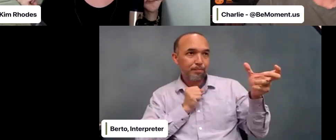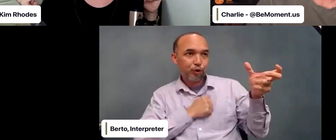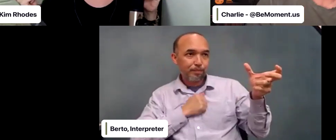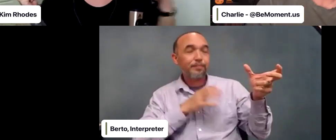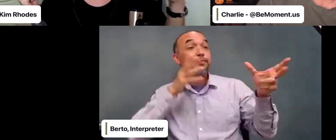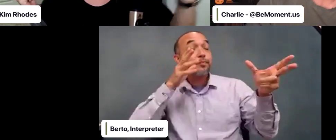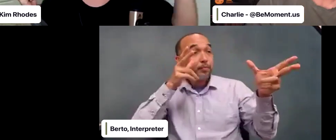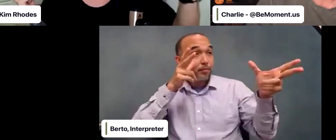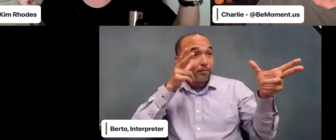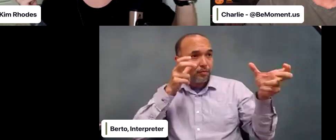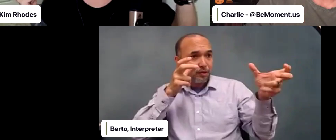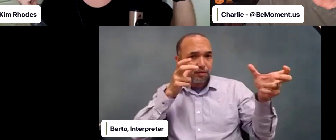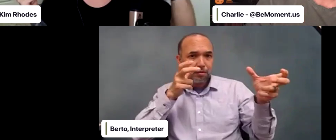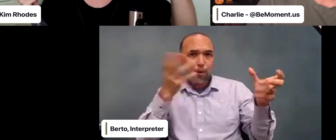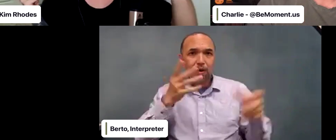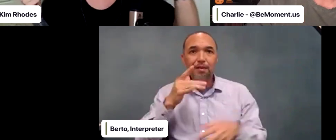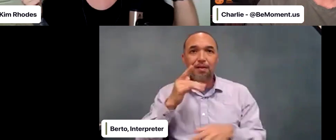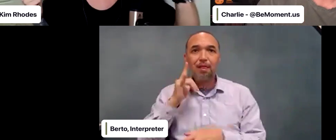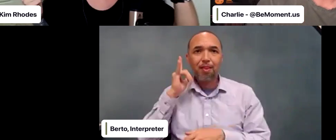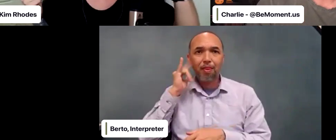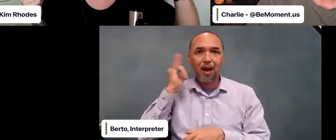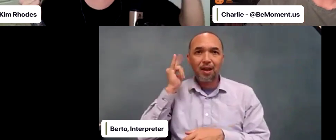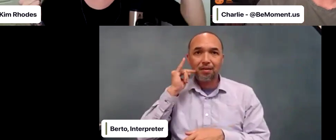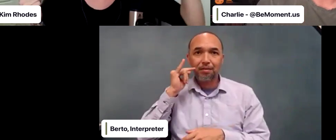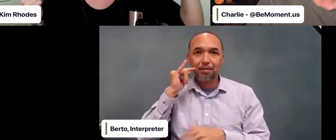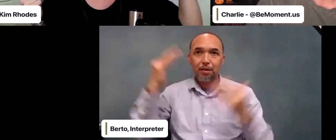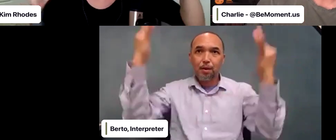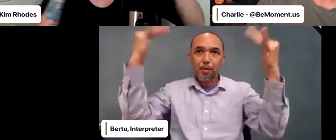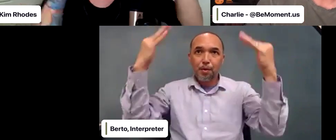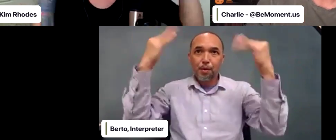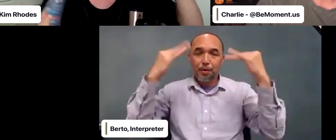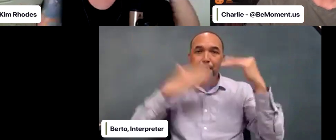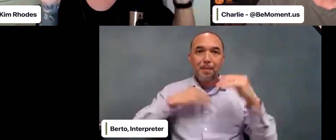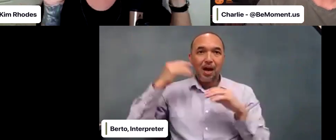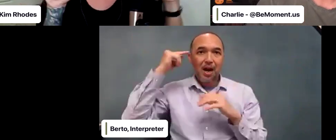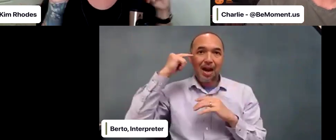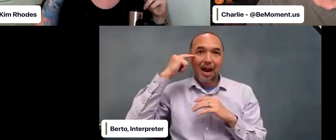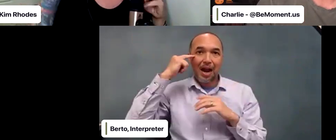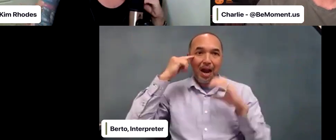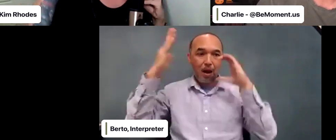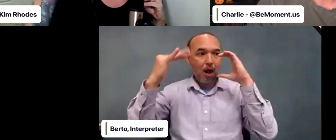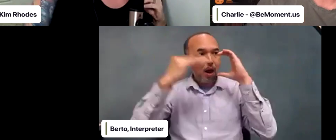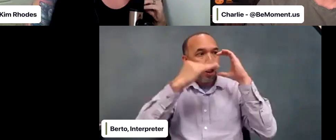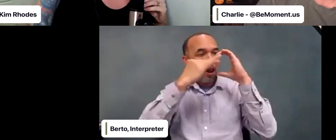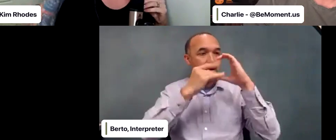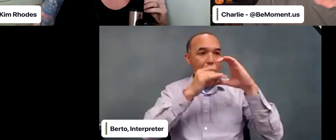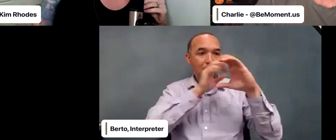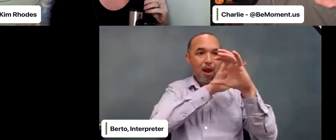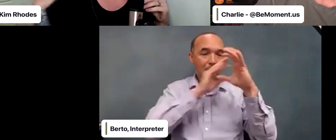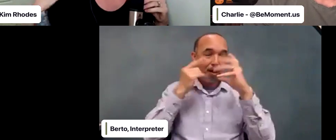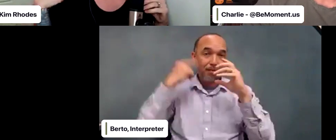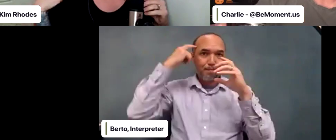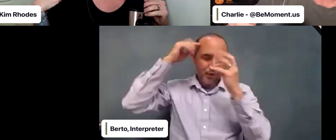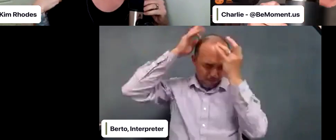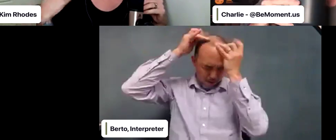is light waves go in my eyeballs, interpreted by brain as things I see. Uh, Things I touch